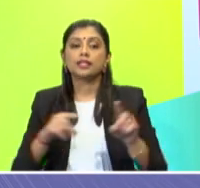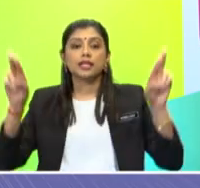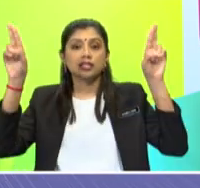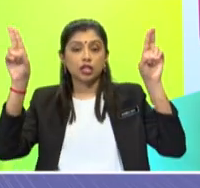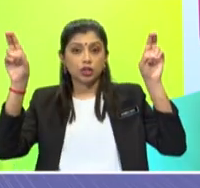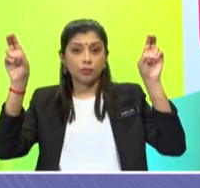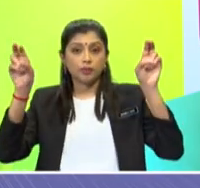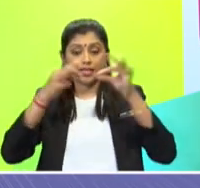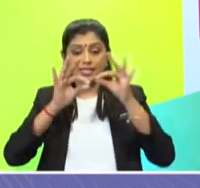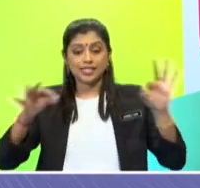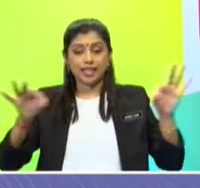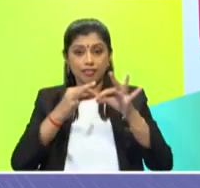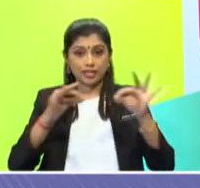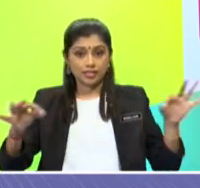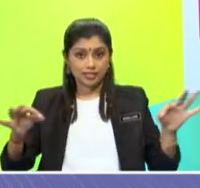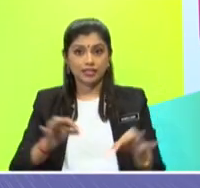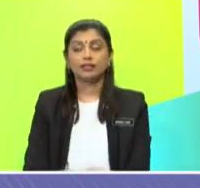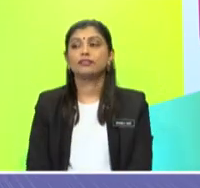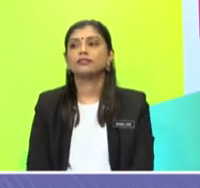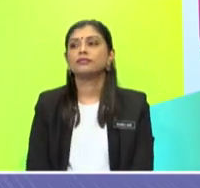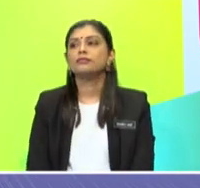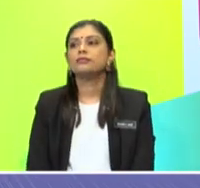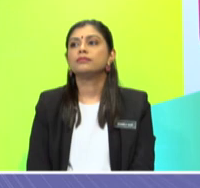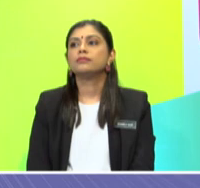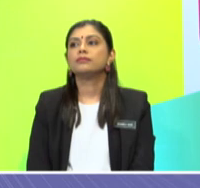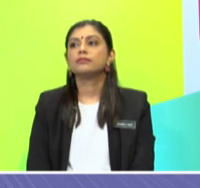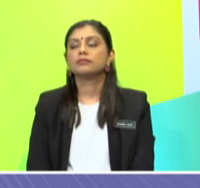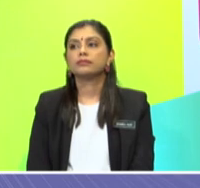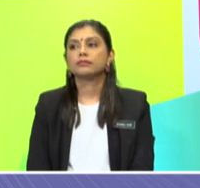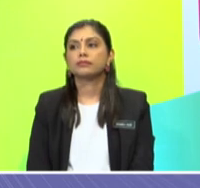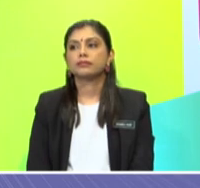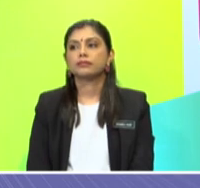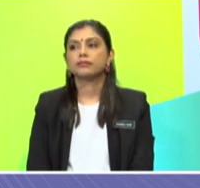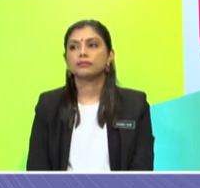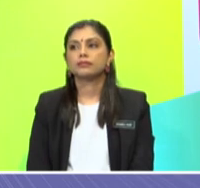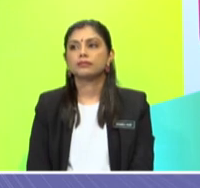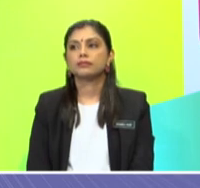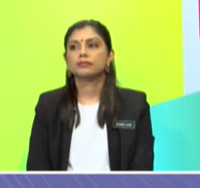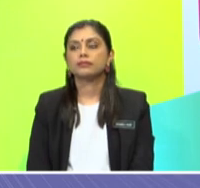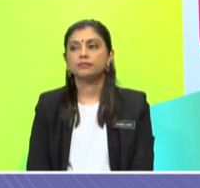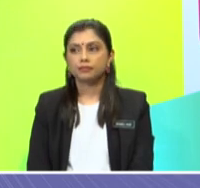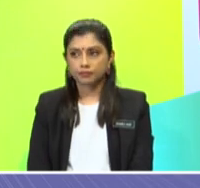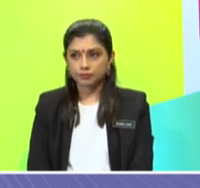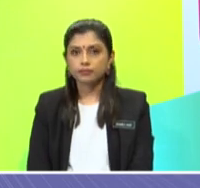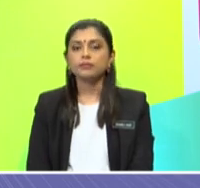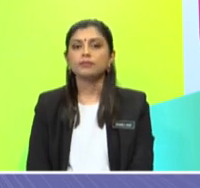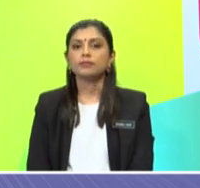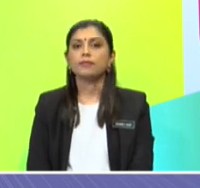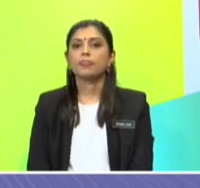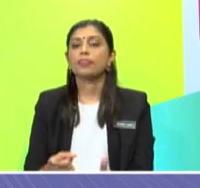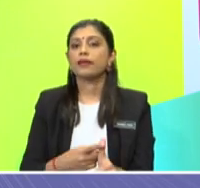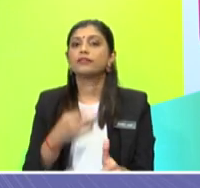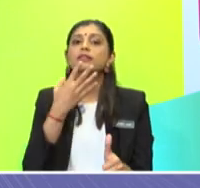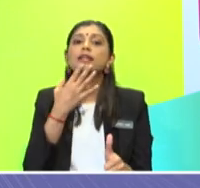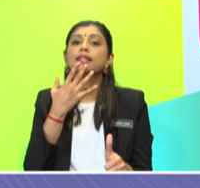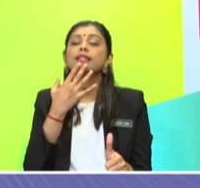So let us look at the colors listed on the screen. So the first color represents the first answer. So what is the first